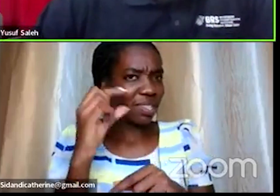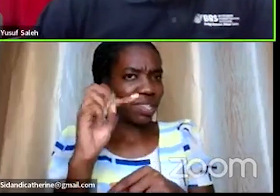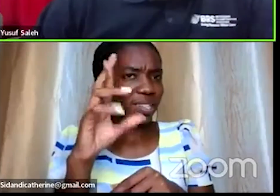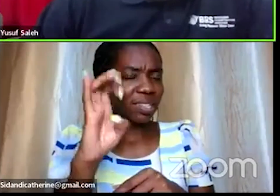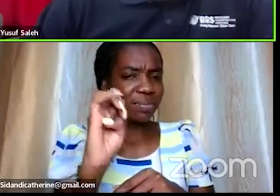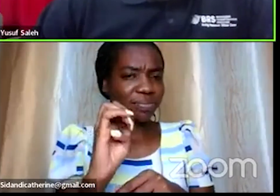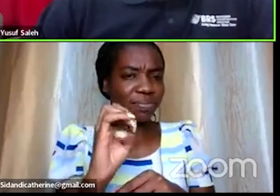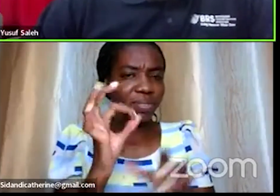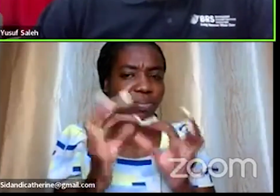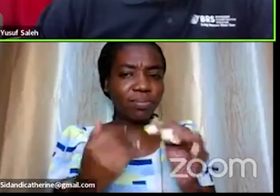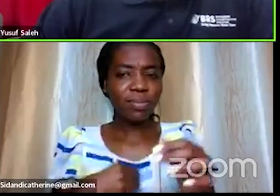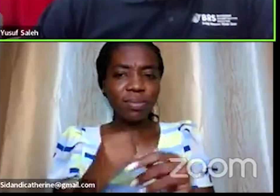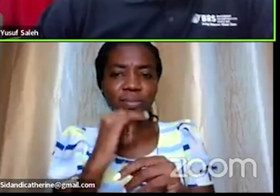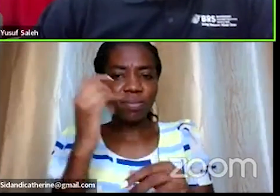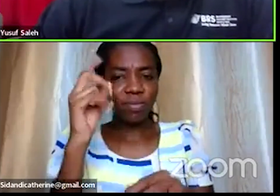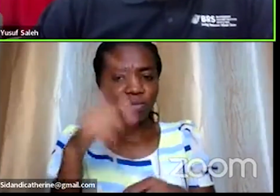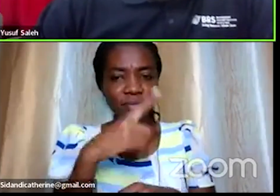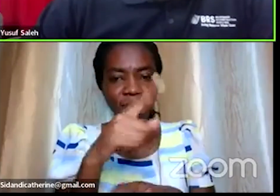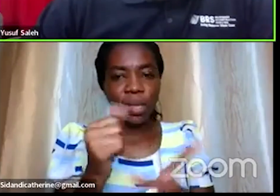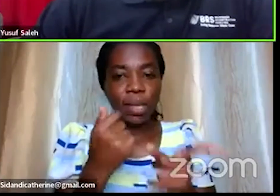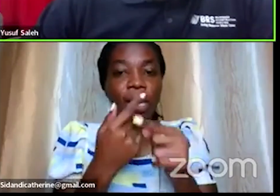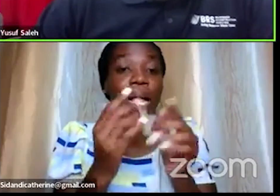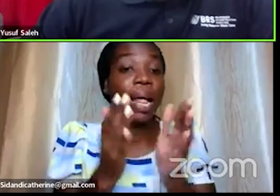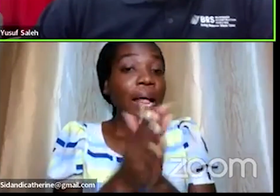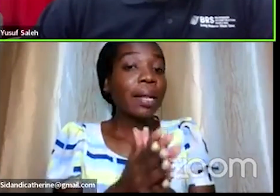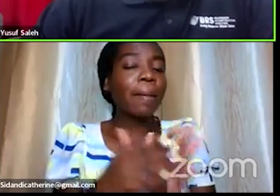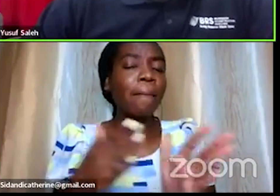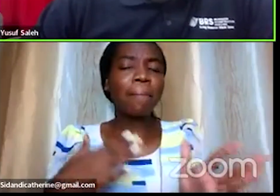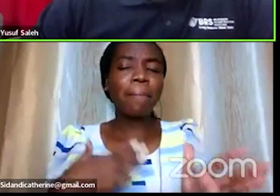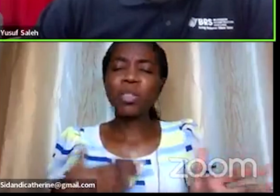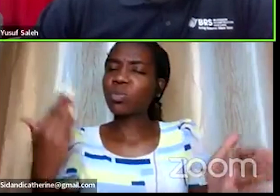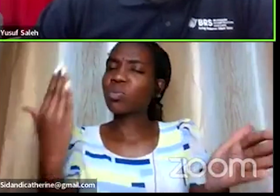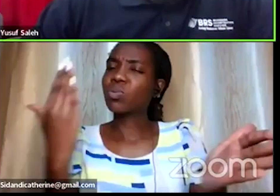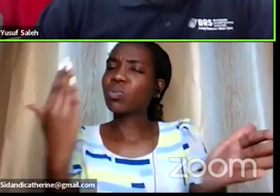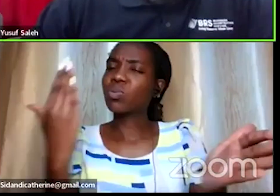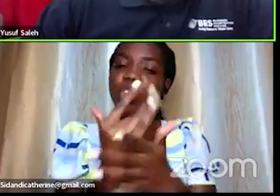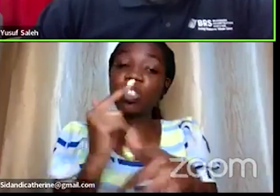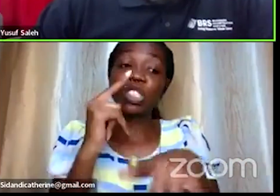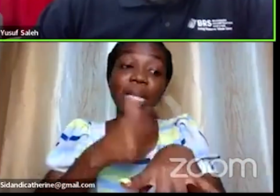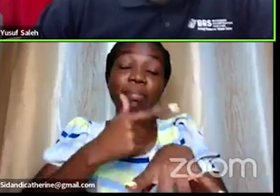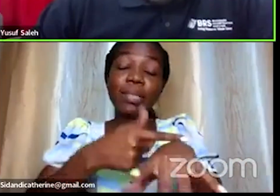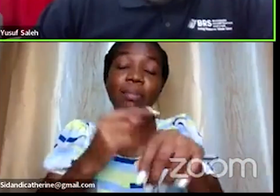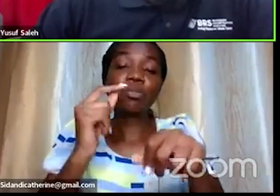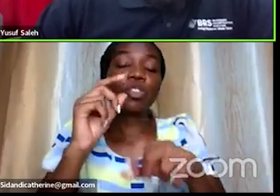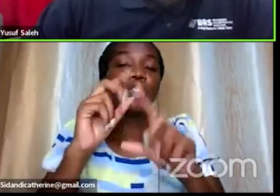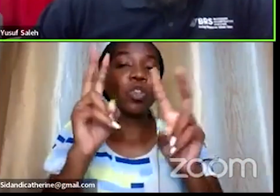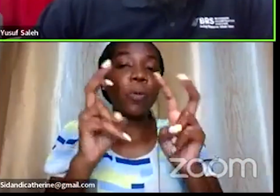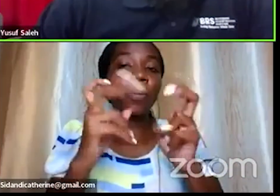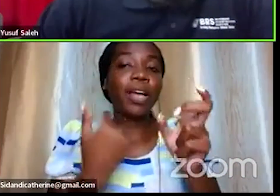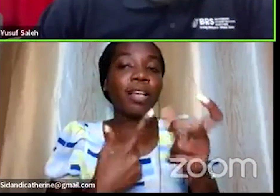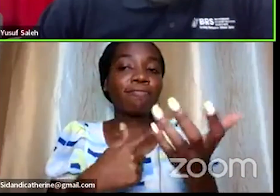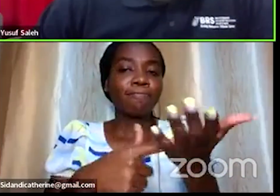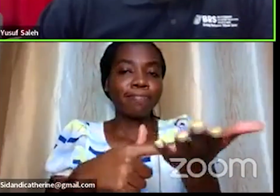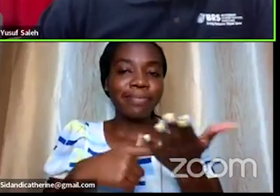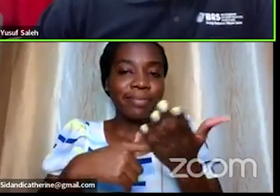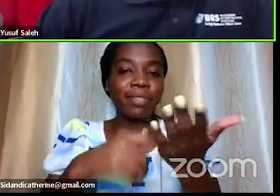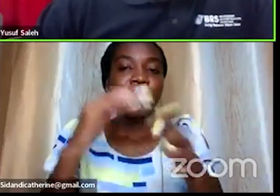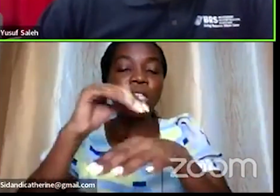wrong. And it's really timely topic to discuss on